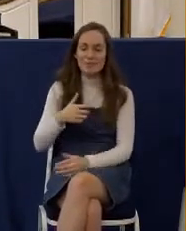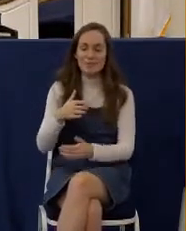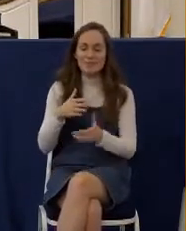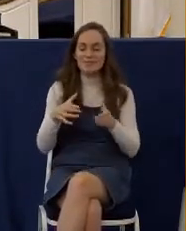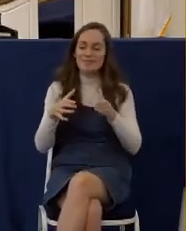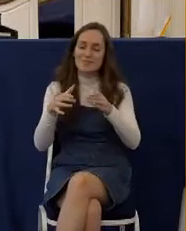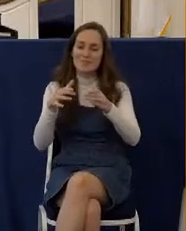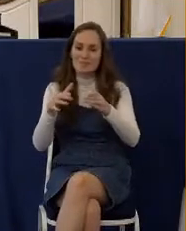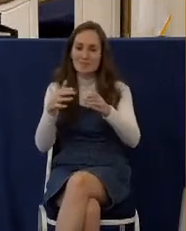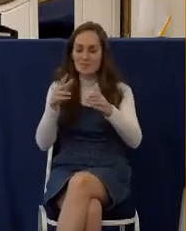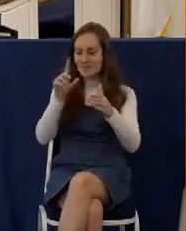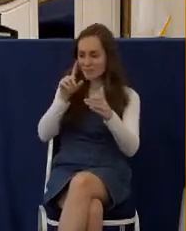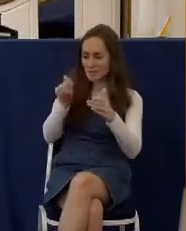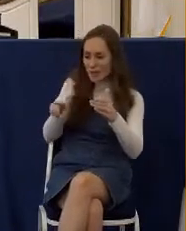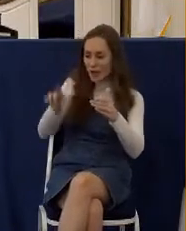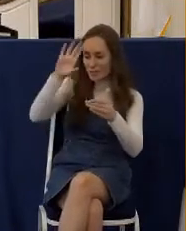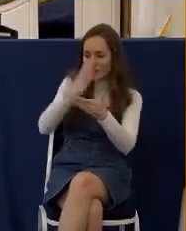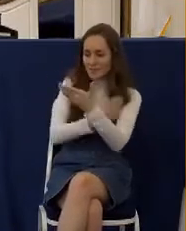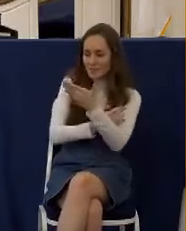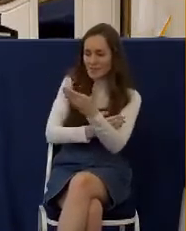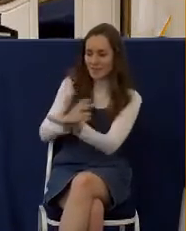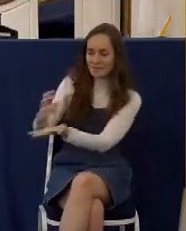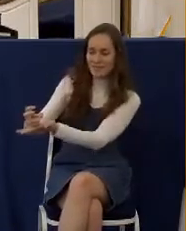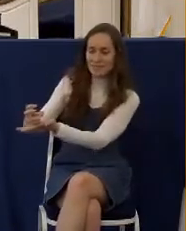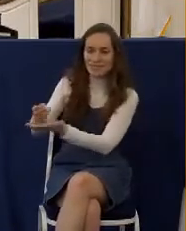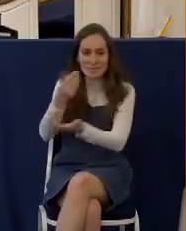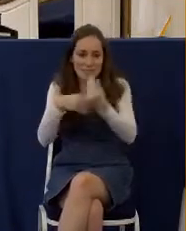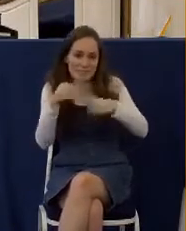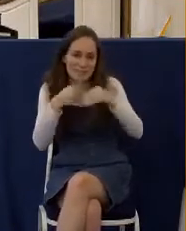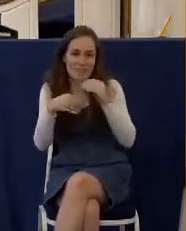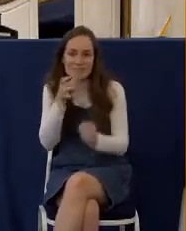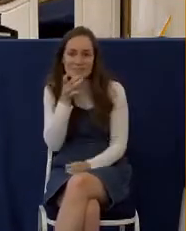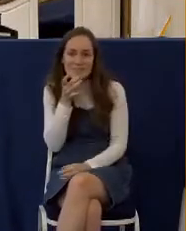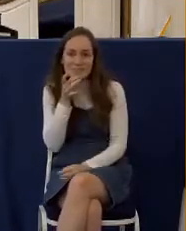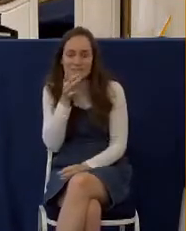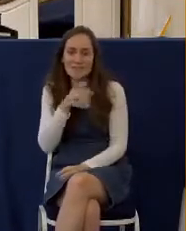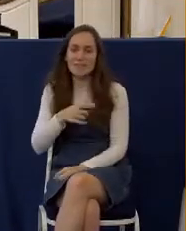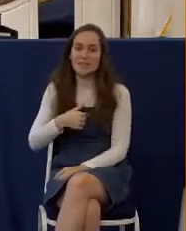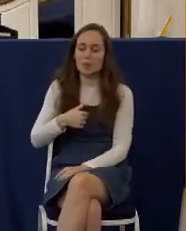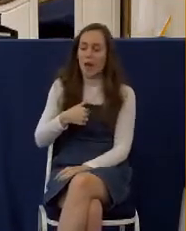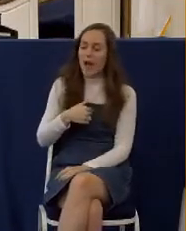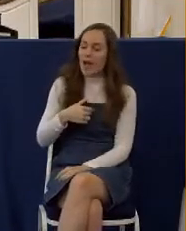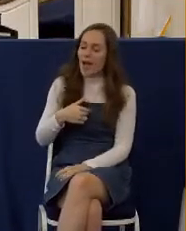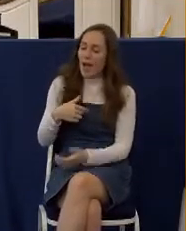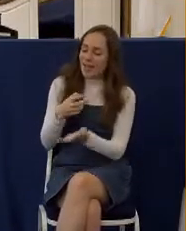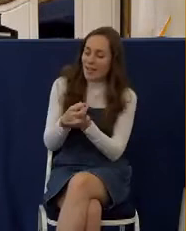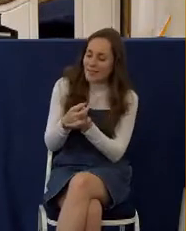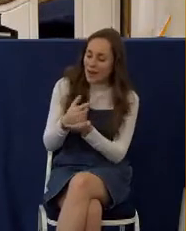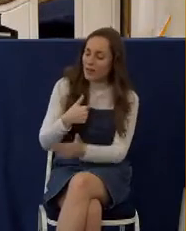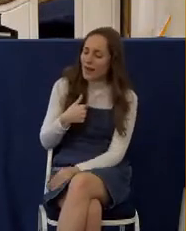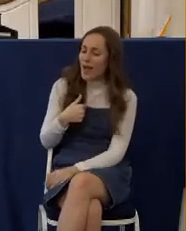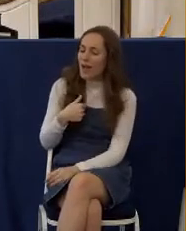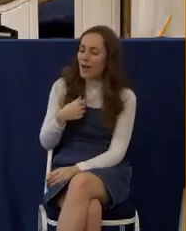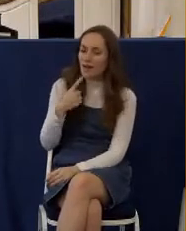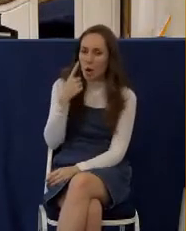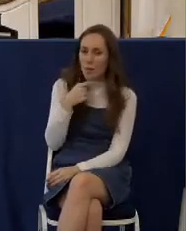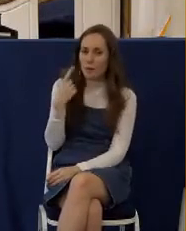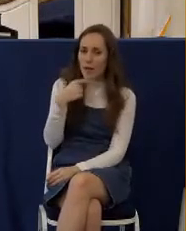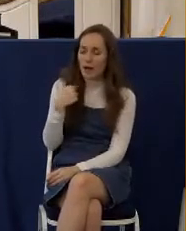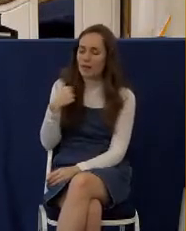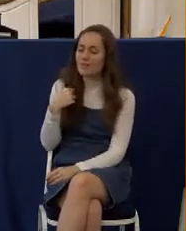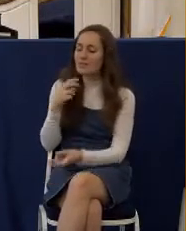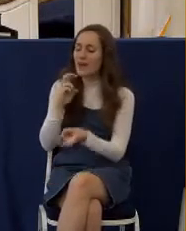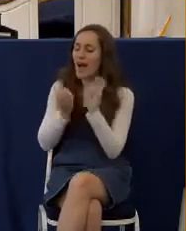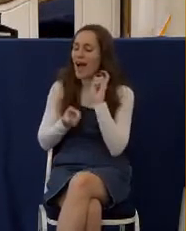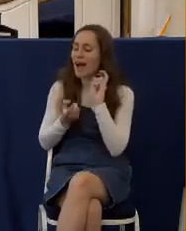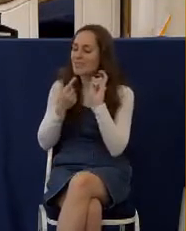I saw Jeremiah there. He was laying on the floor, and he was eating a bag of Cheetos. And so I lay down next to him, and I opened my mouth, and I said, give me one. Now, I know what